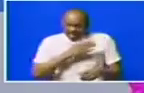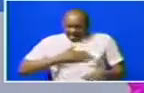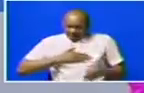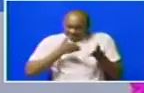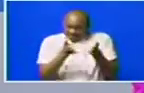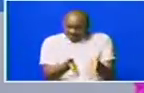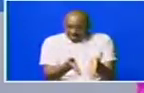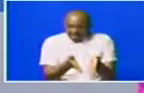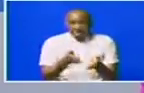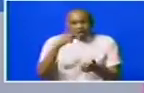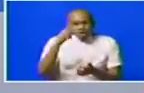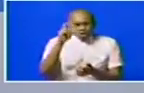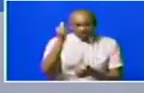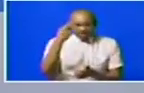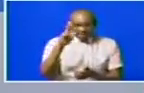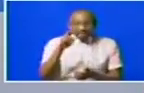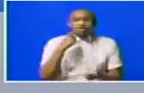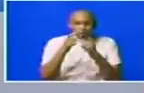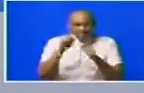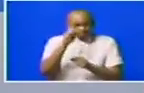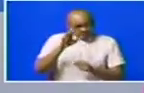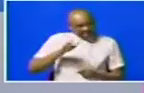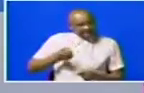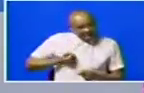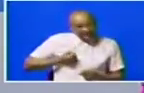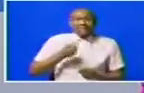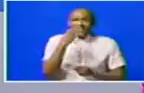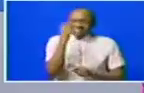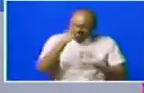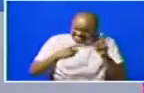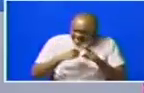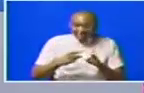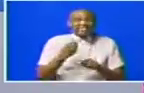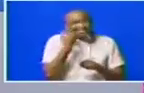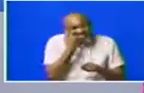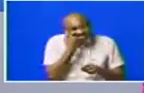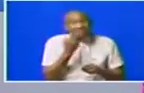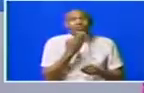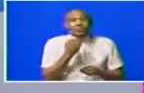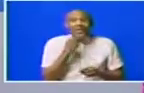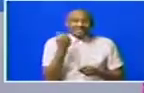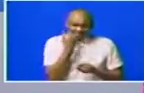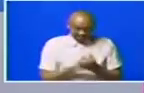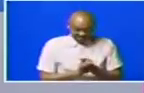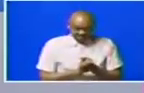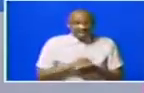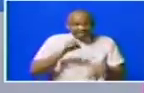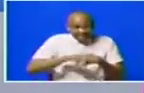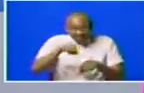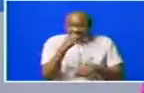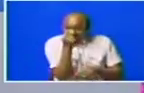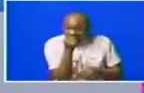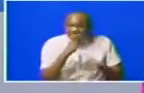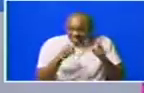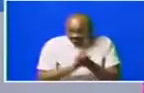Korir, talks to a lady who has lived with diabetes for 30 years, from the tender age of 5. And the diabetes gets so